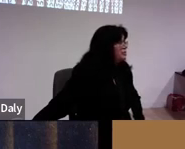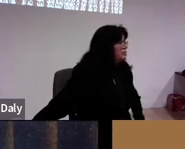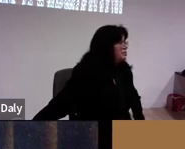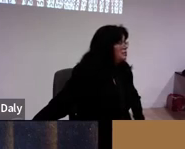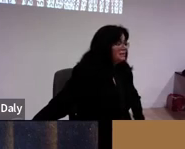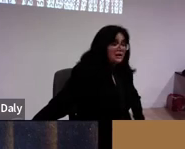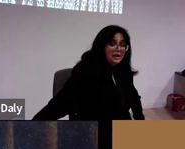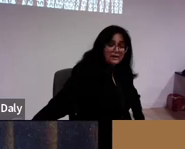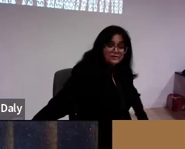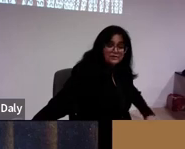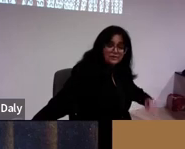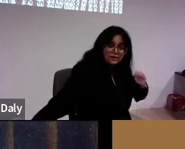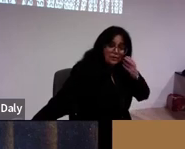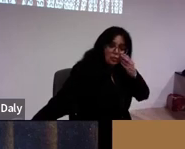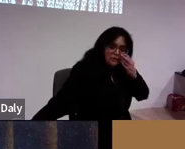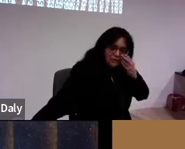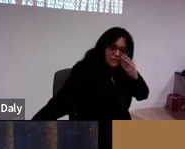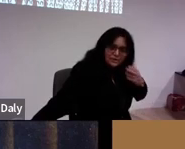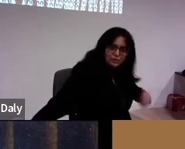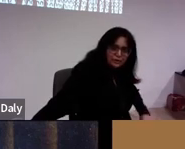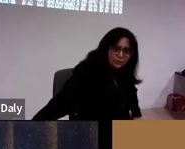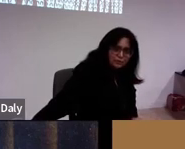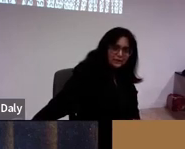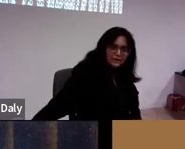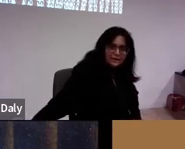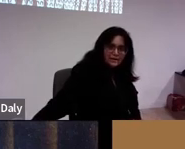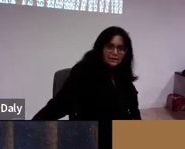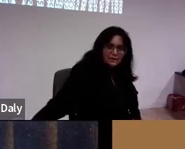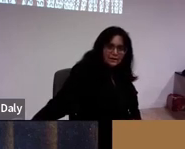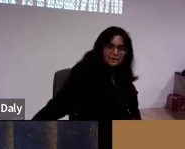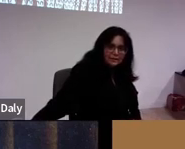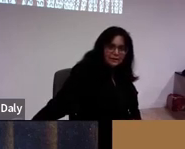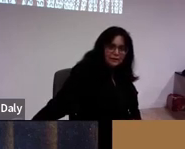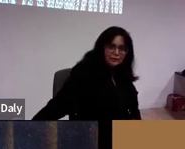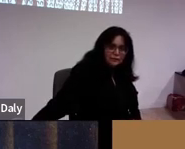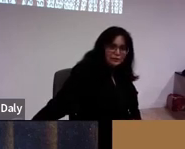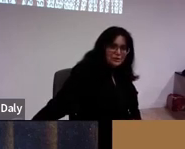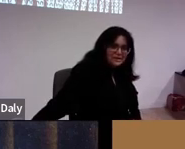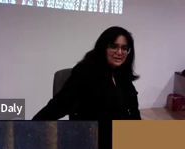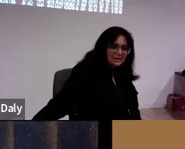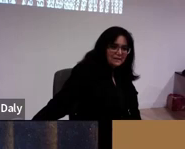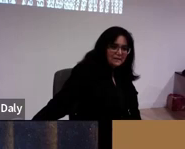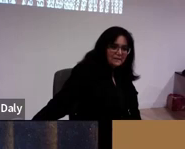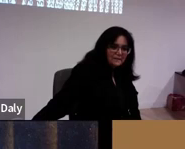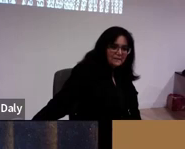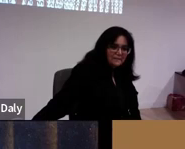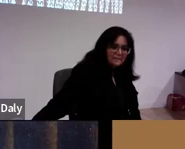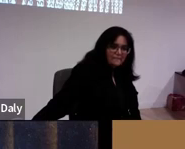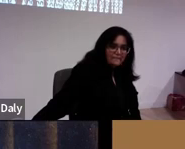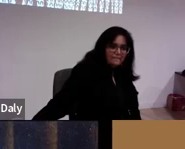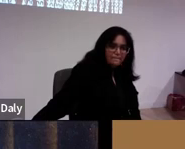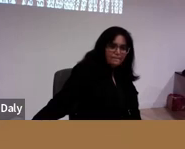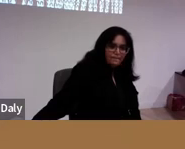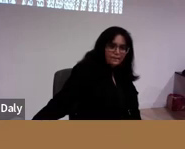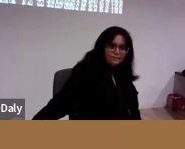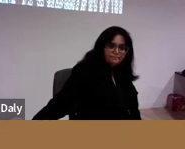home. And that's one of the things which I would really love to see.